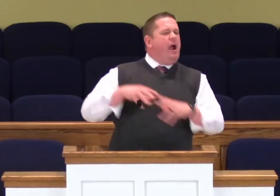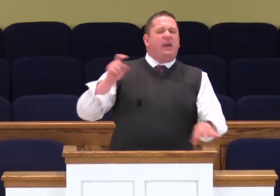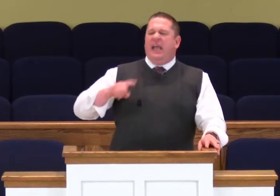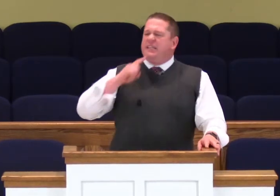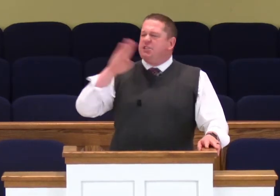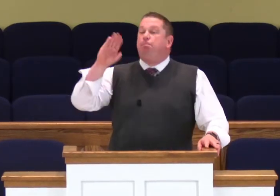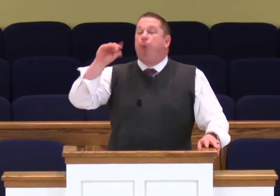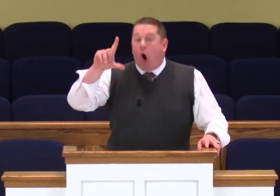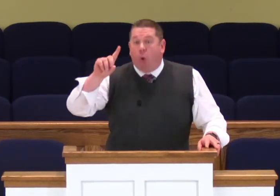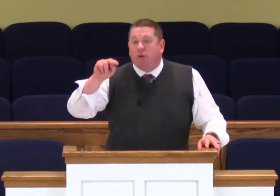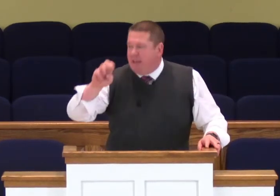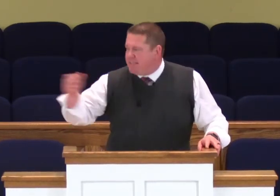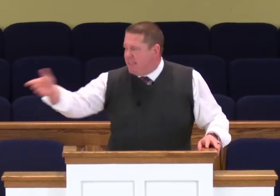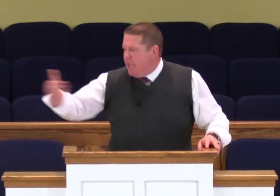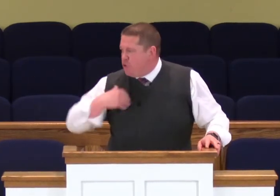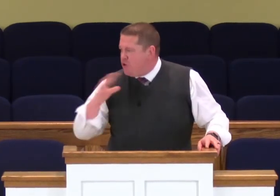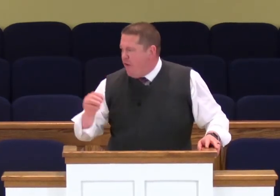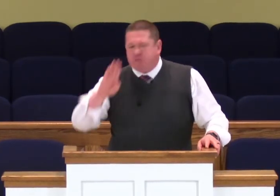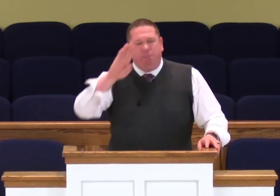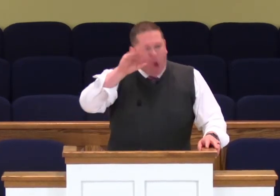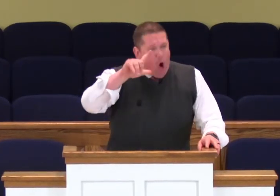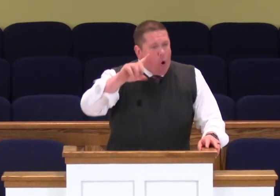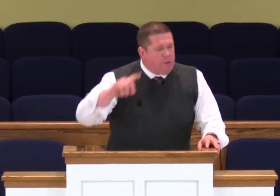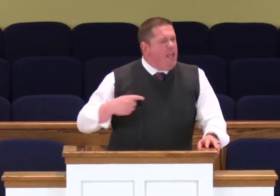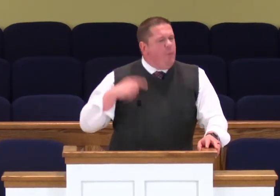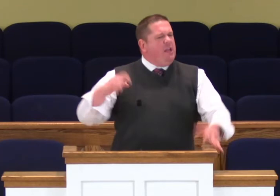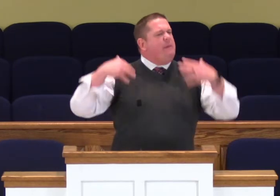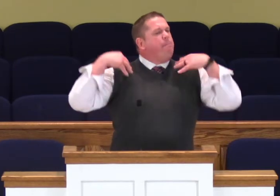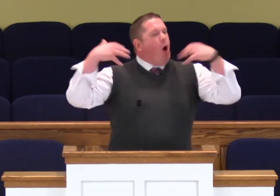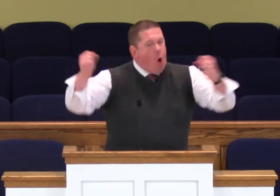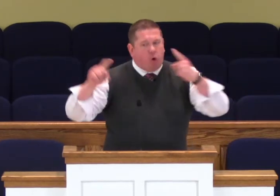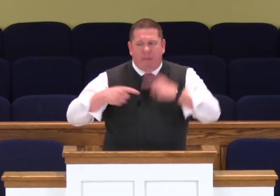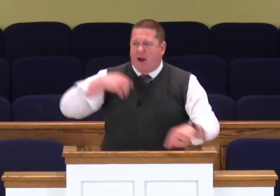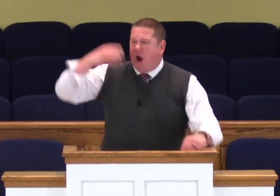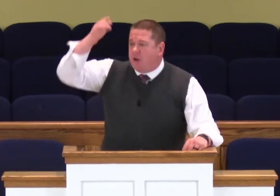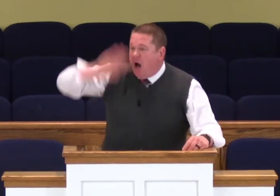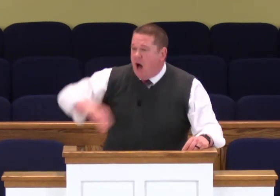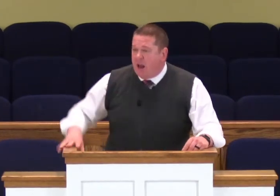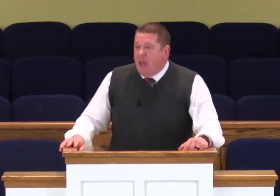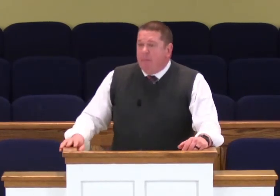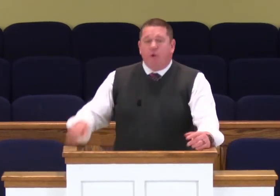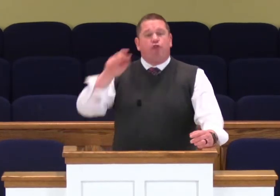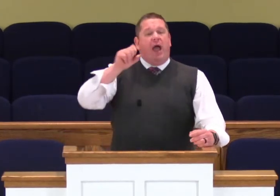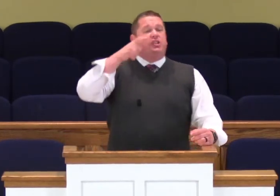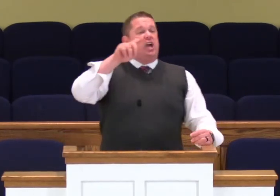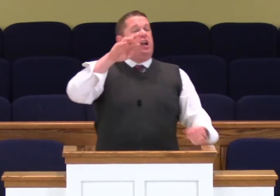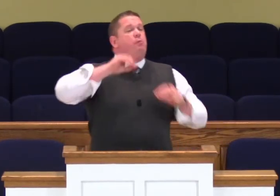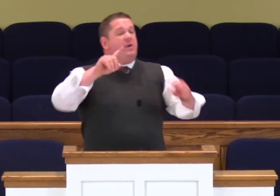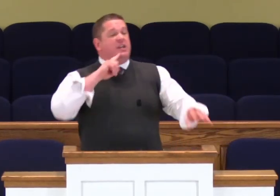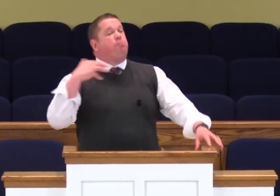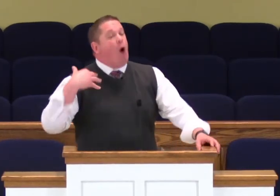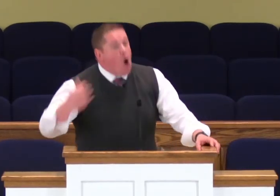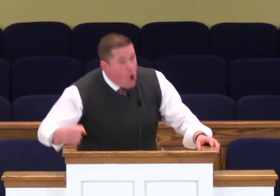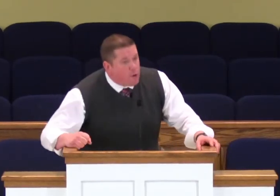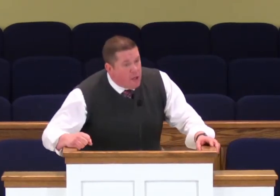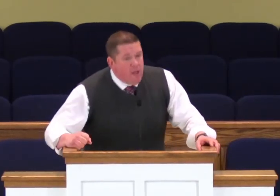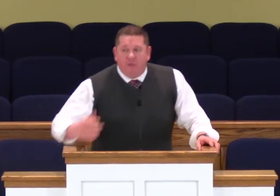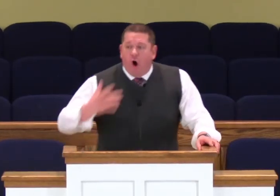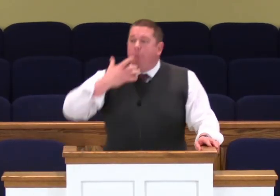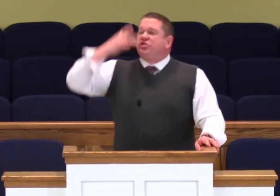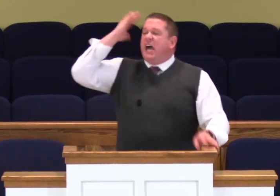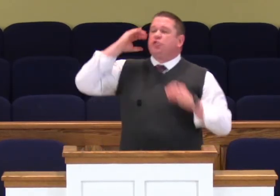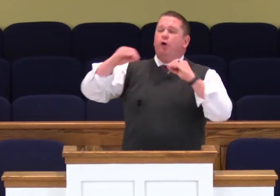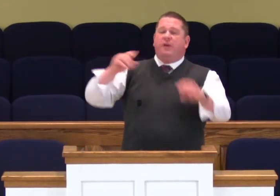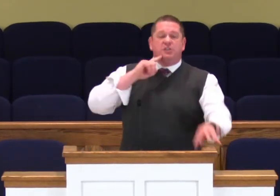what America needs is boldness. Again, youth conference, bold. We need to be bold about our God. Boy, the transgender movement is bold.